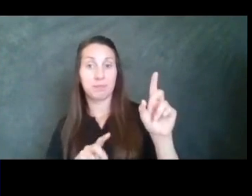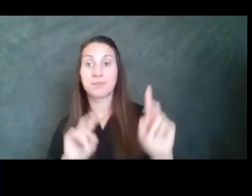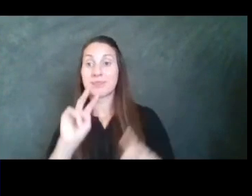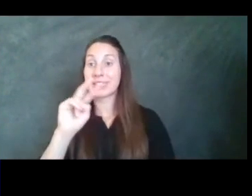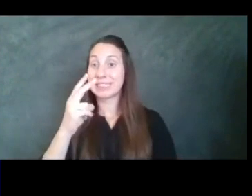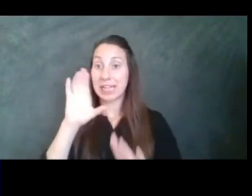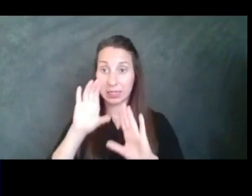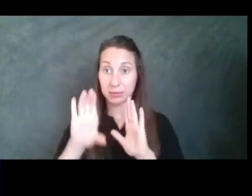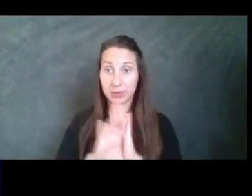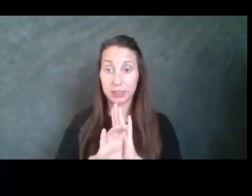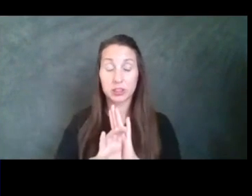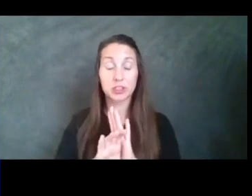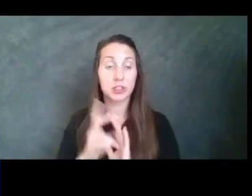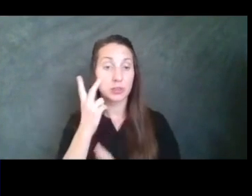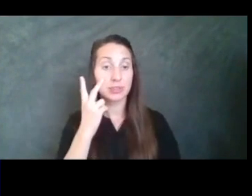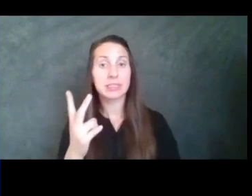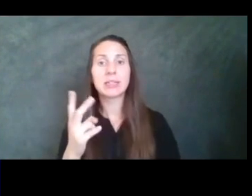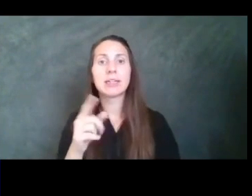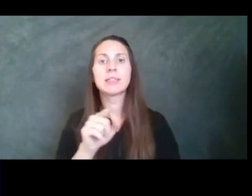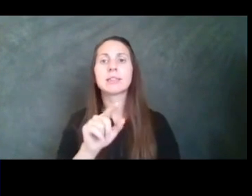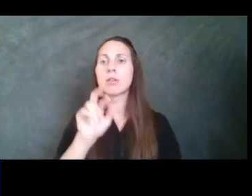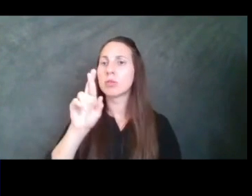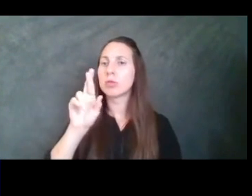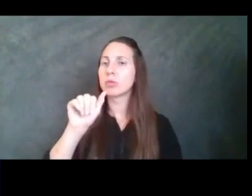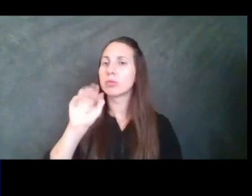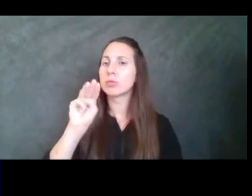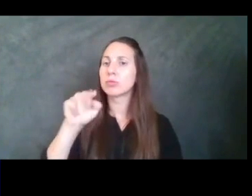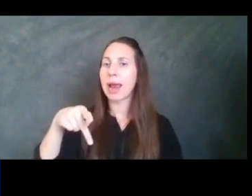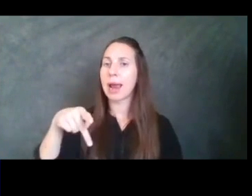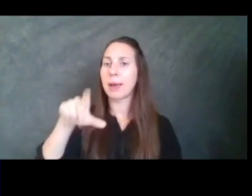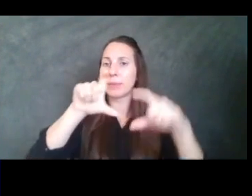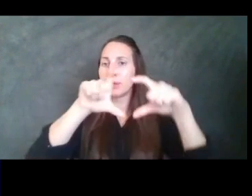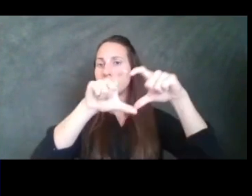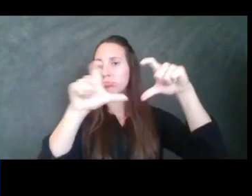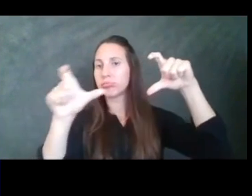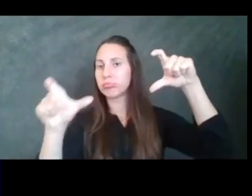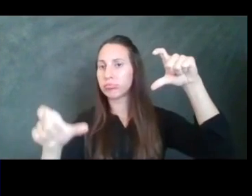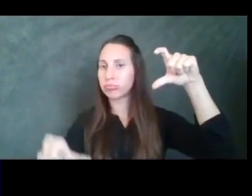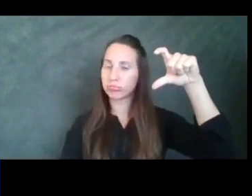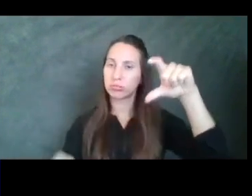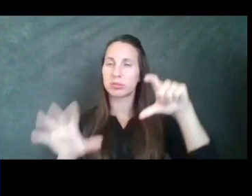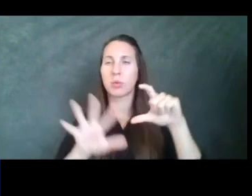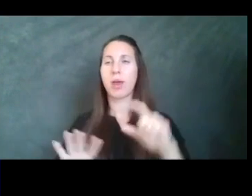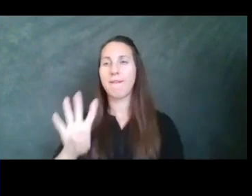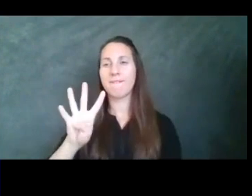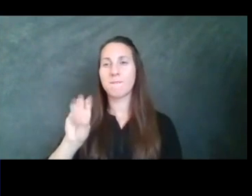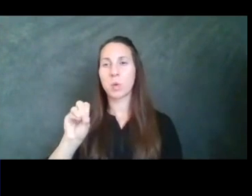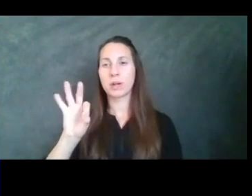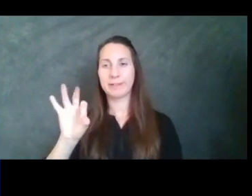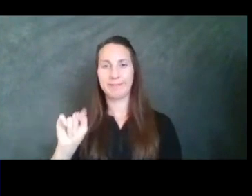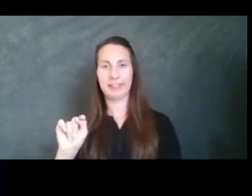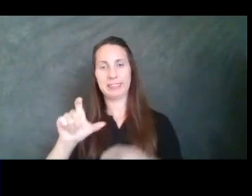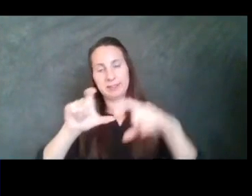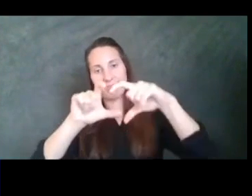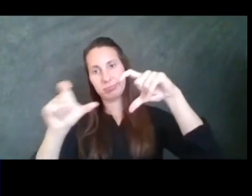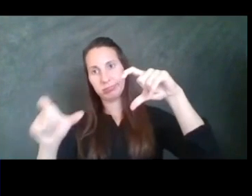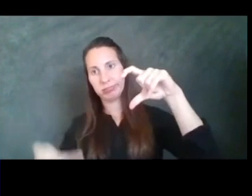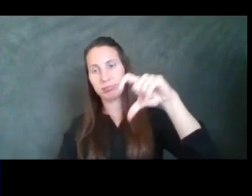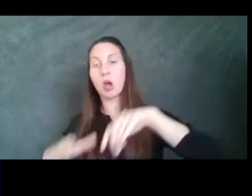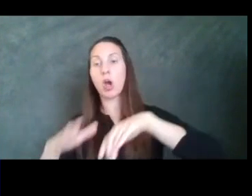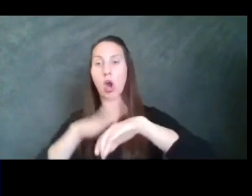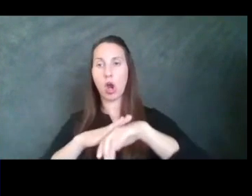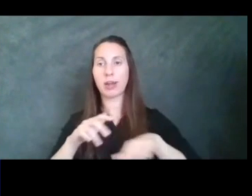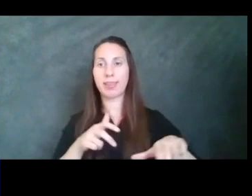is this ramp that goes down about 40 feet on top of a staircase where somebody